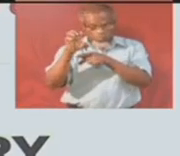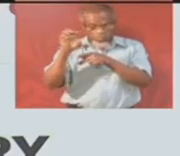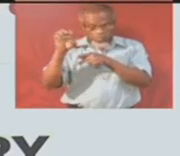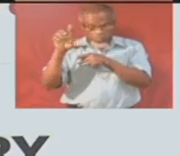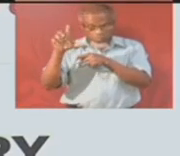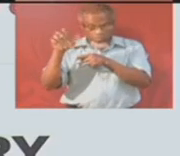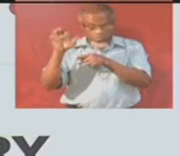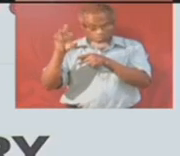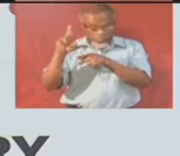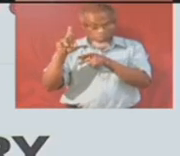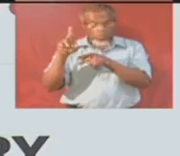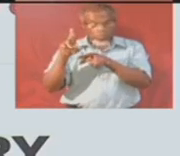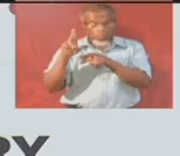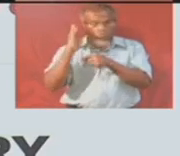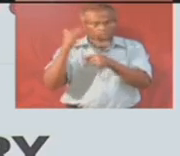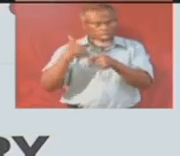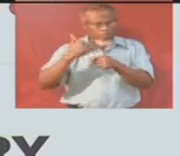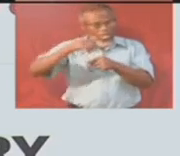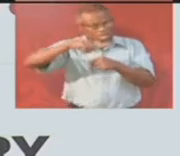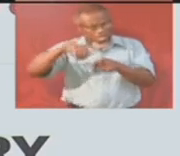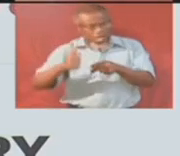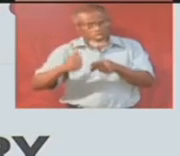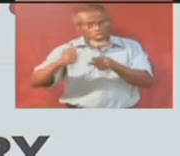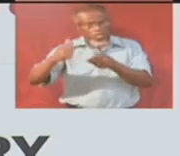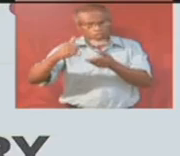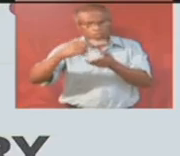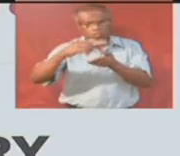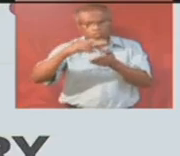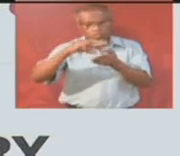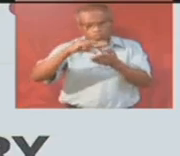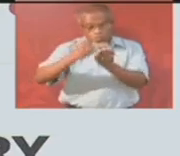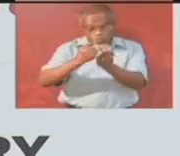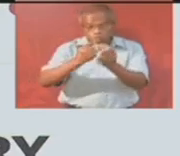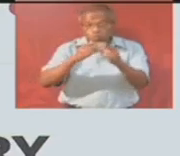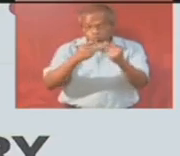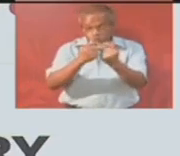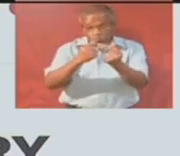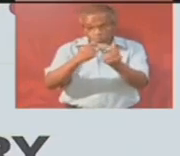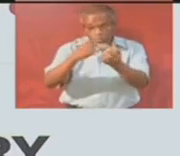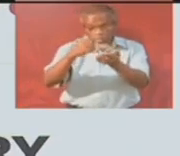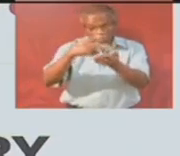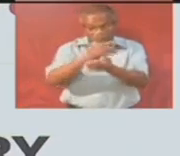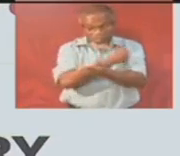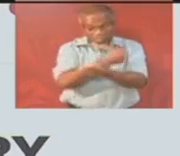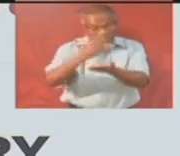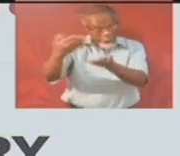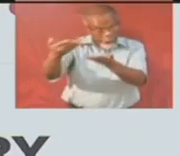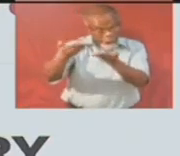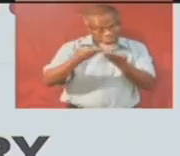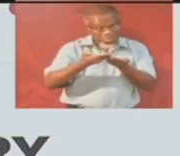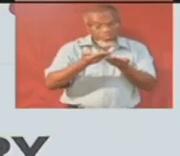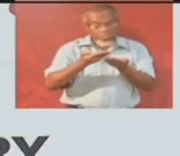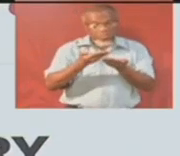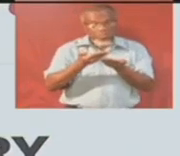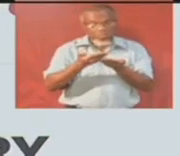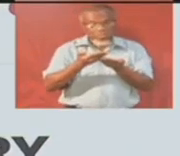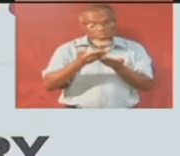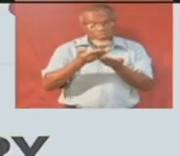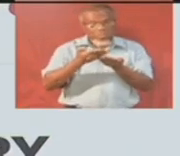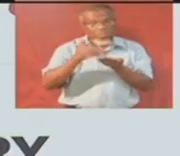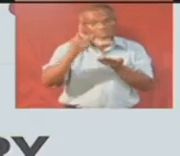Another batch of vaccines will be coming in. We don't have a time as yet to complete our first tranche